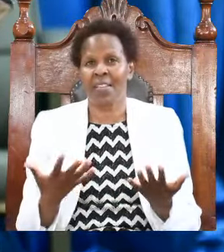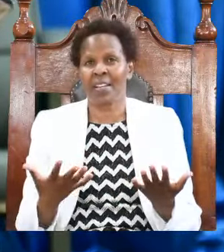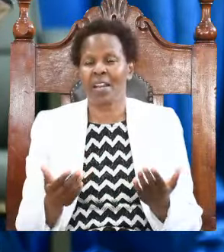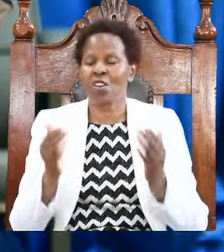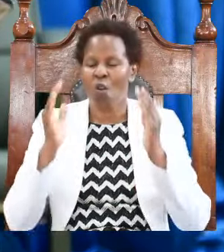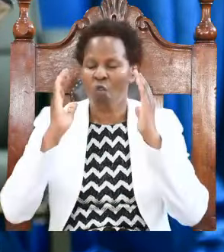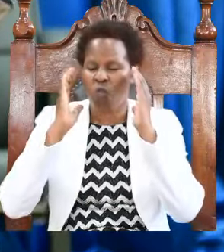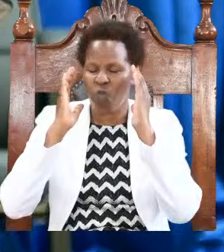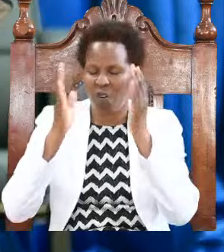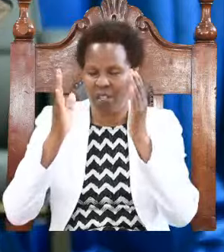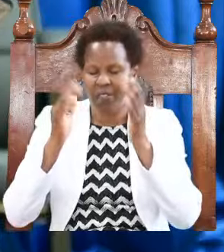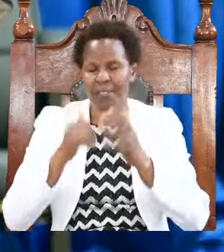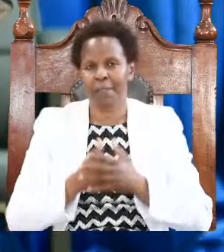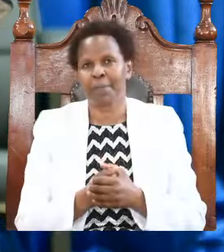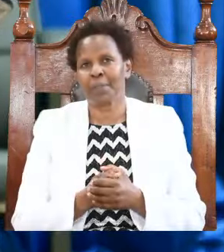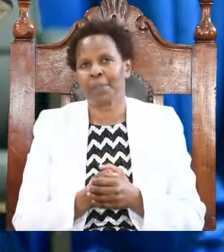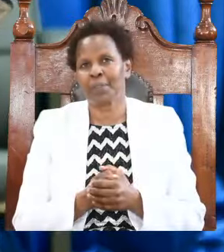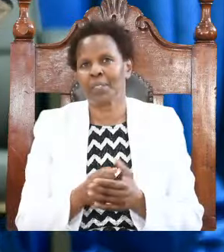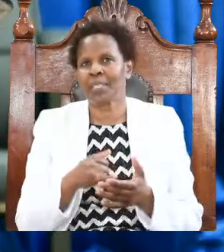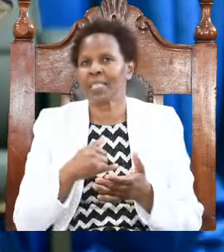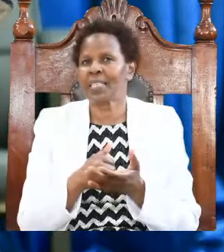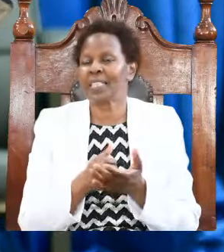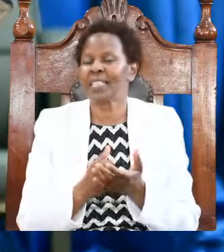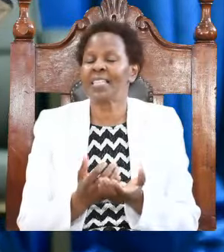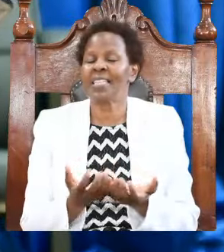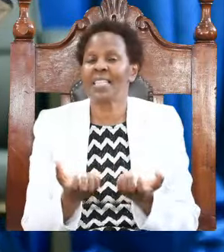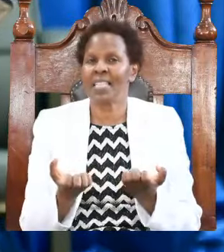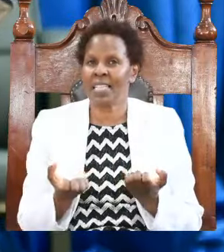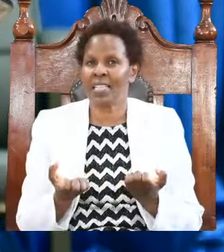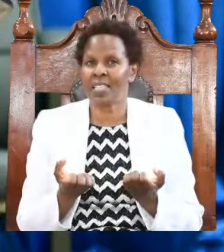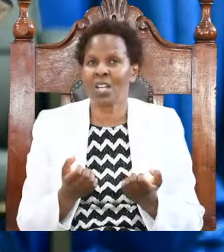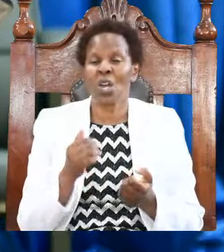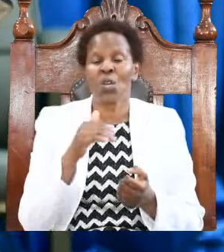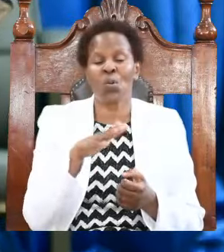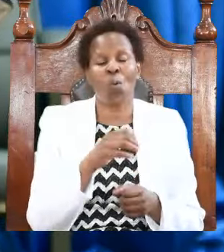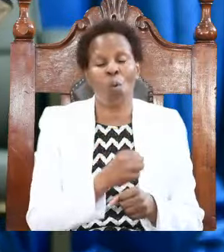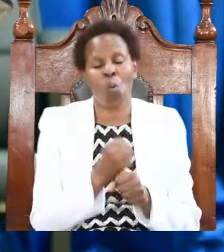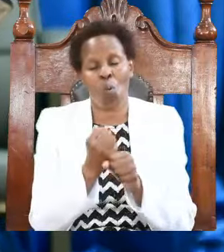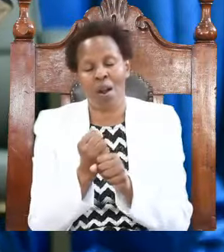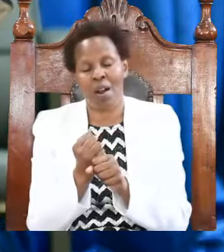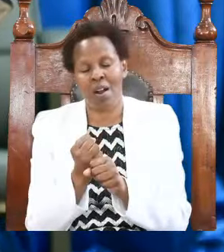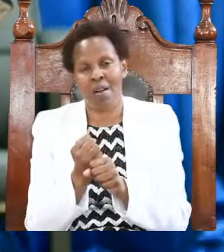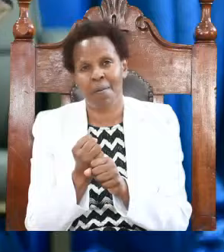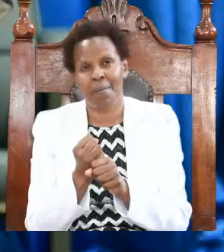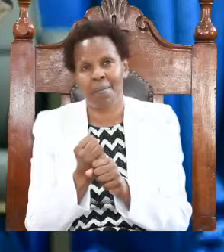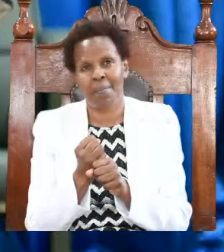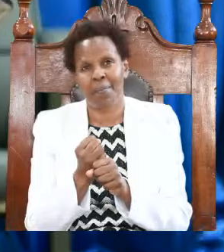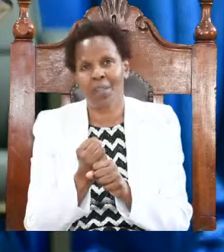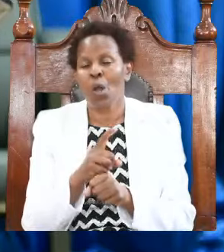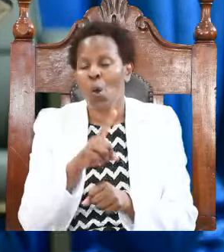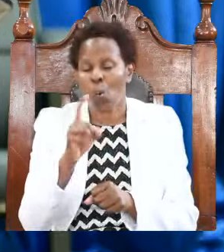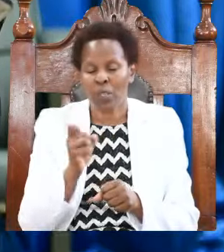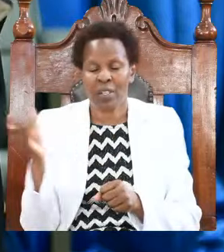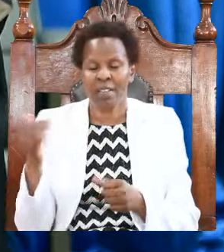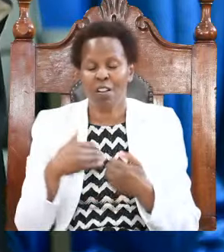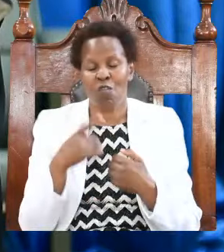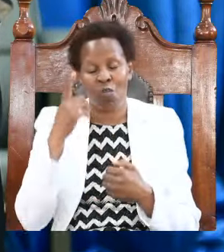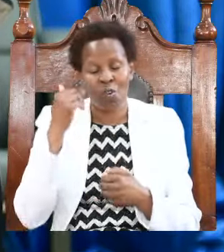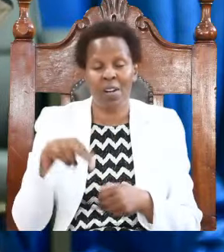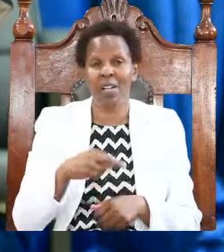focus. Praise be to God. It requires our investment on our way. And therefore, the questions I have for us this